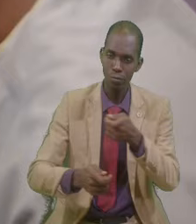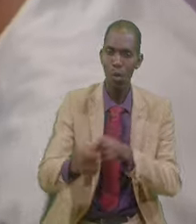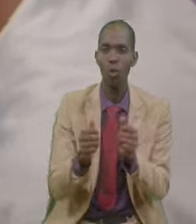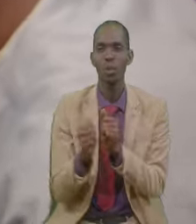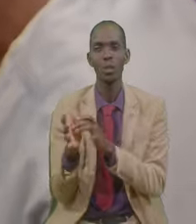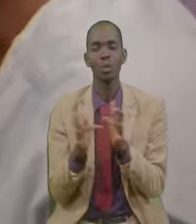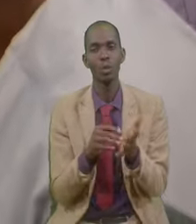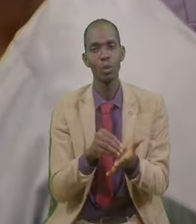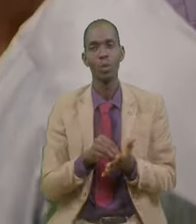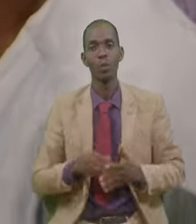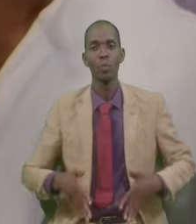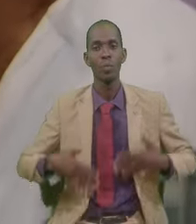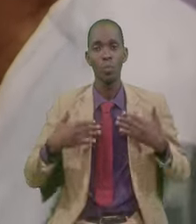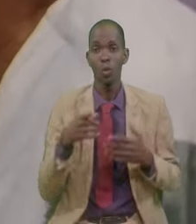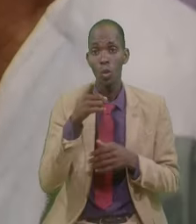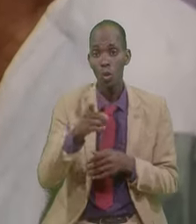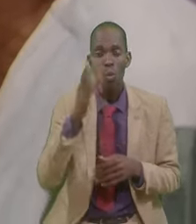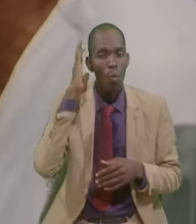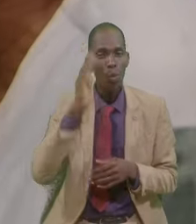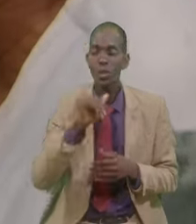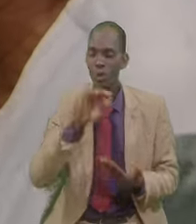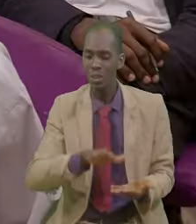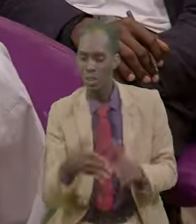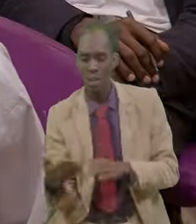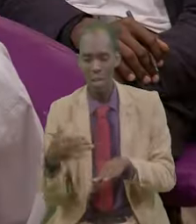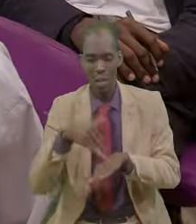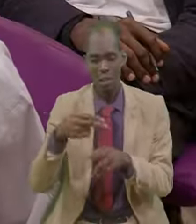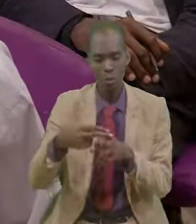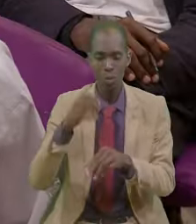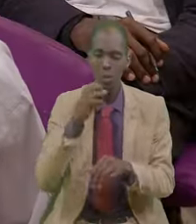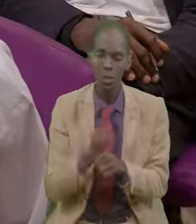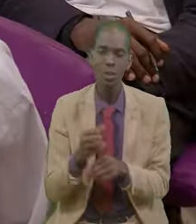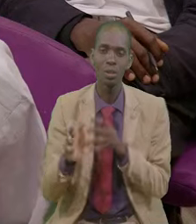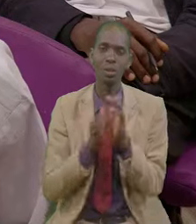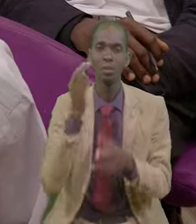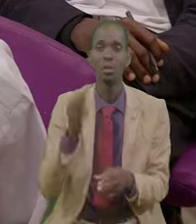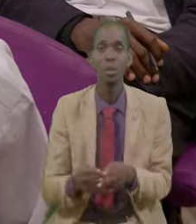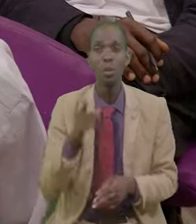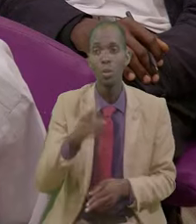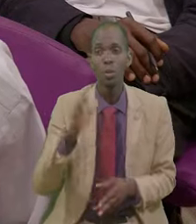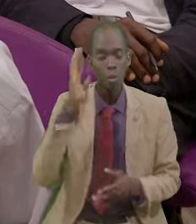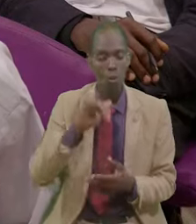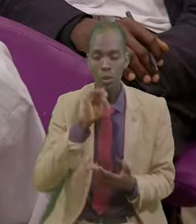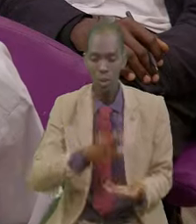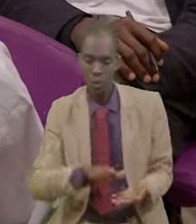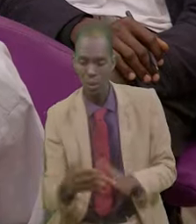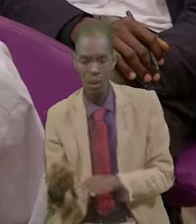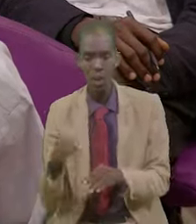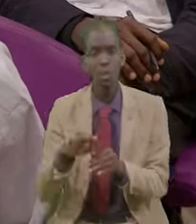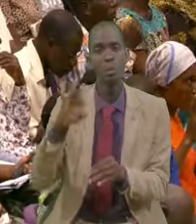You will not die prematurely. You will not die